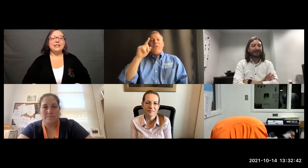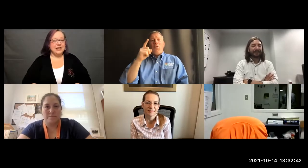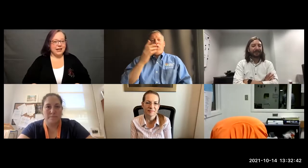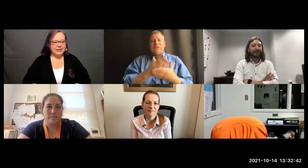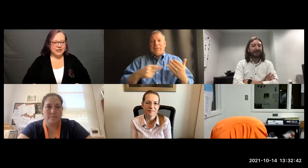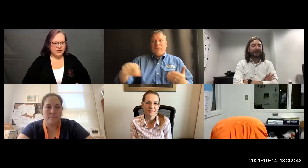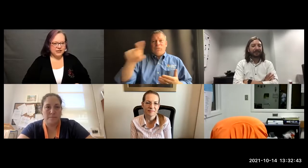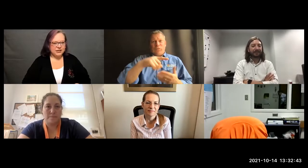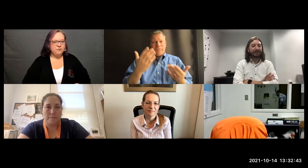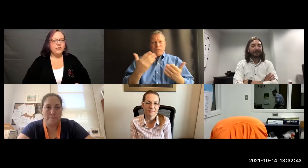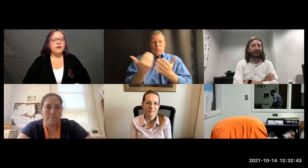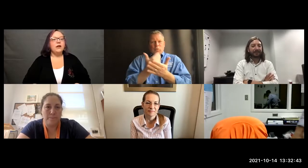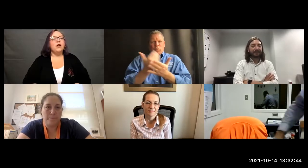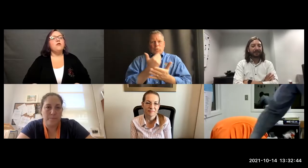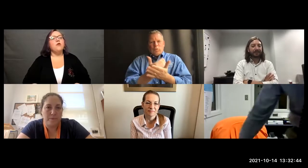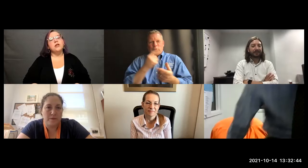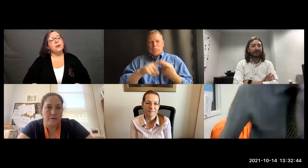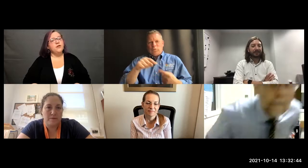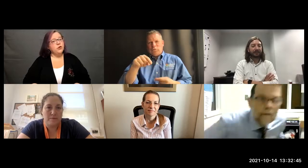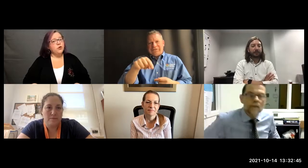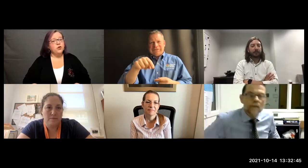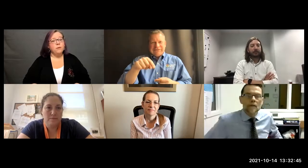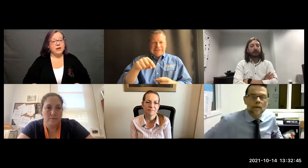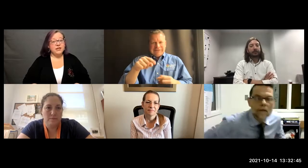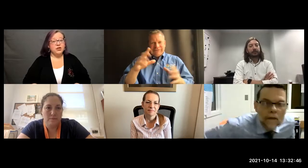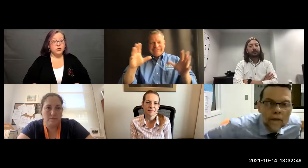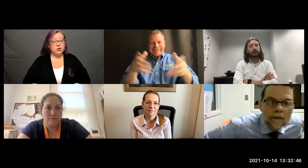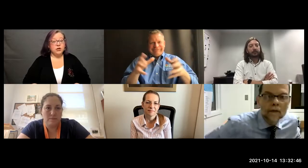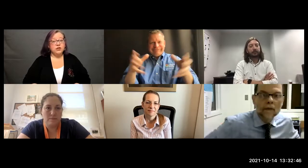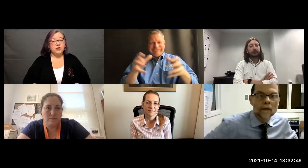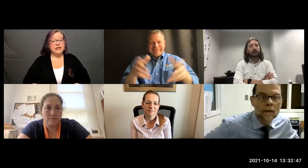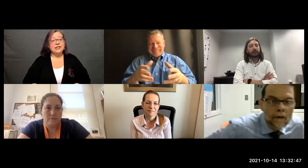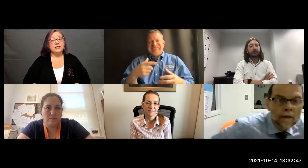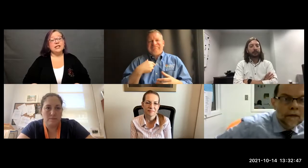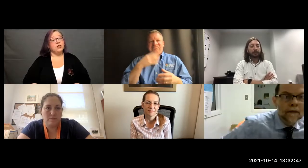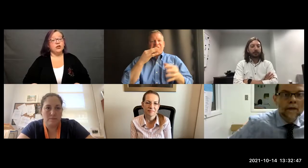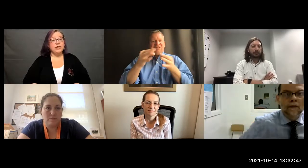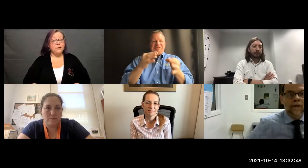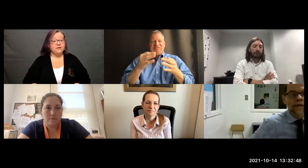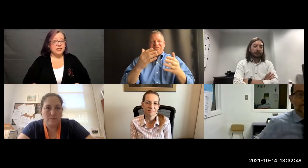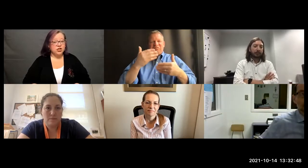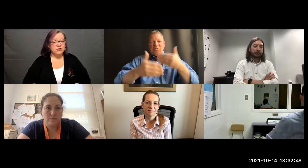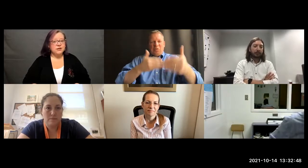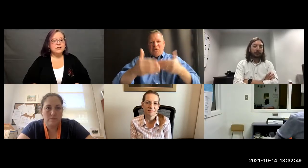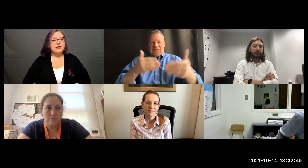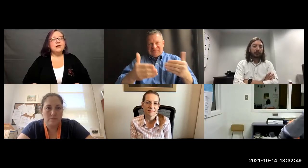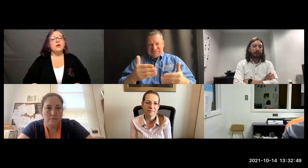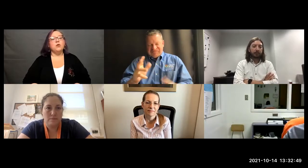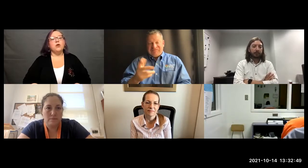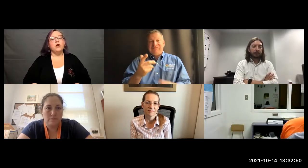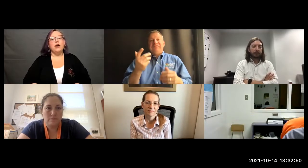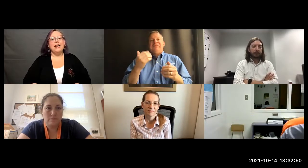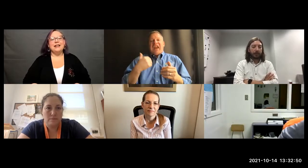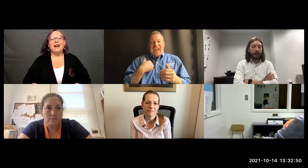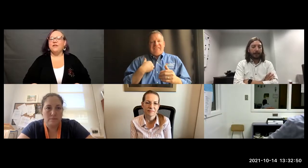second data summit. For some of you who may be new to this particular type of session, we